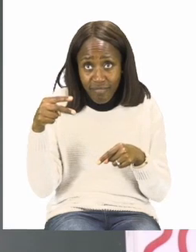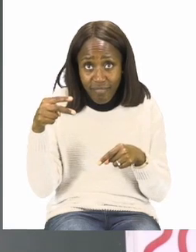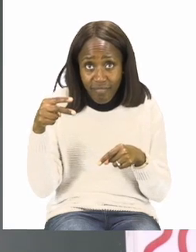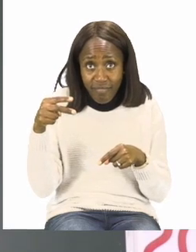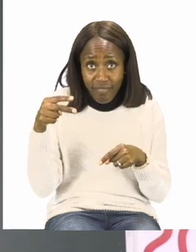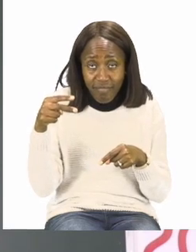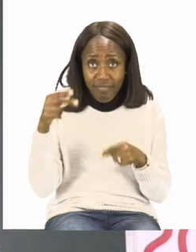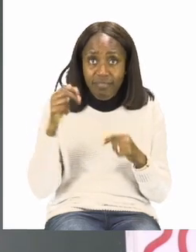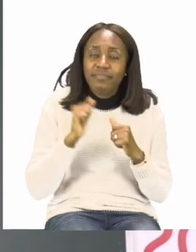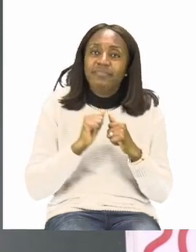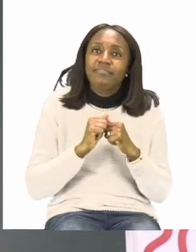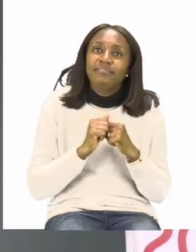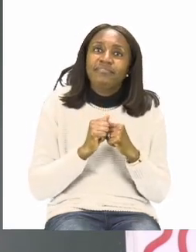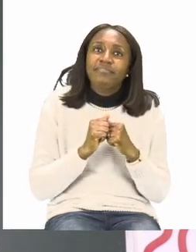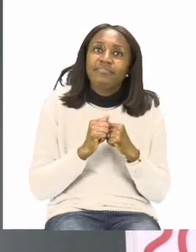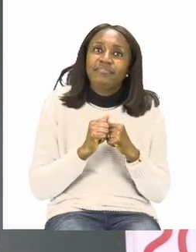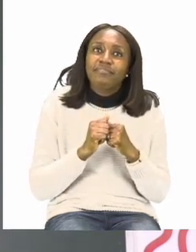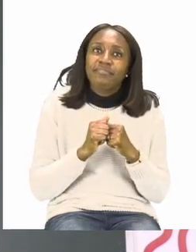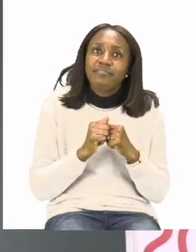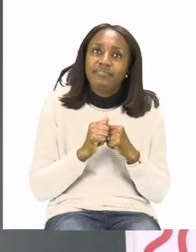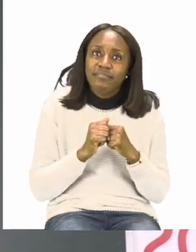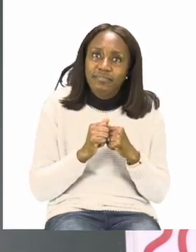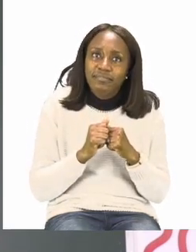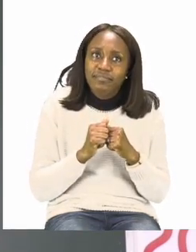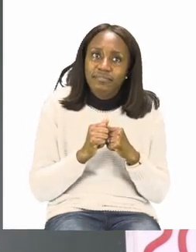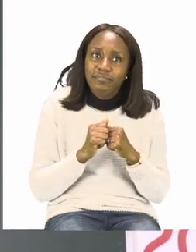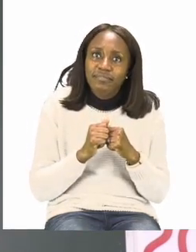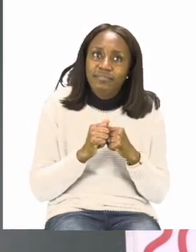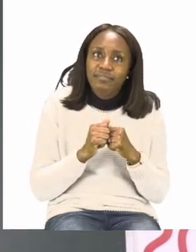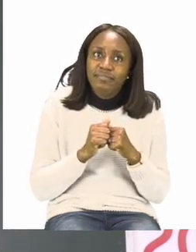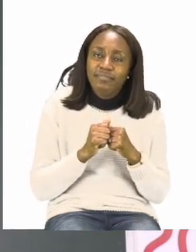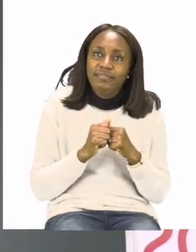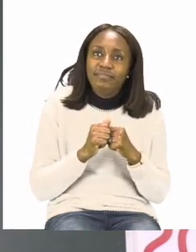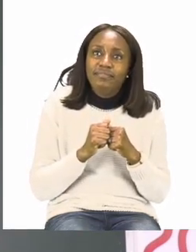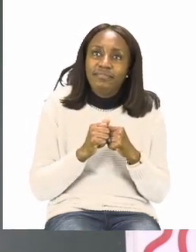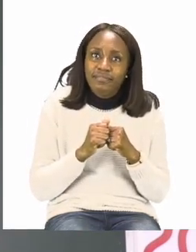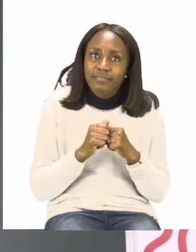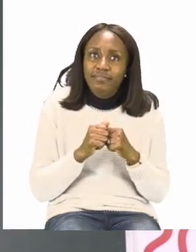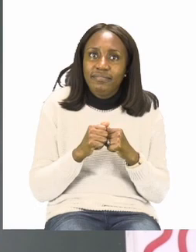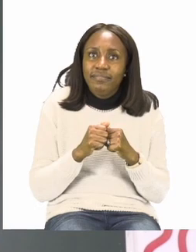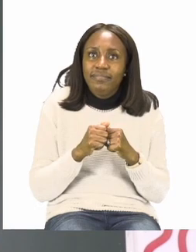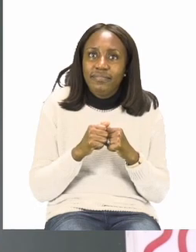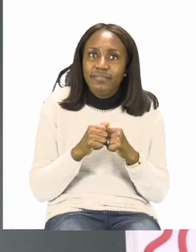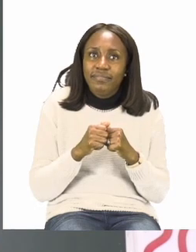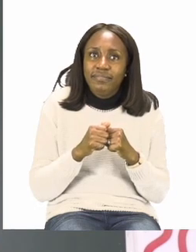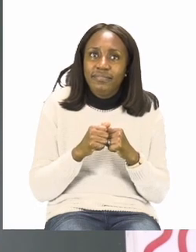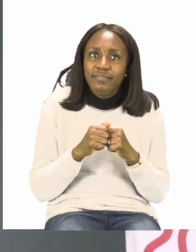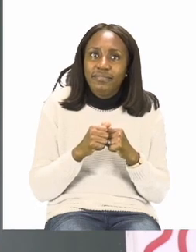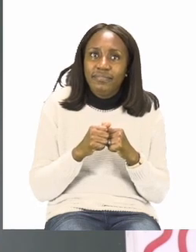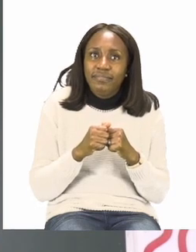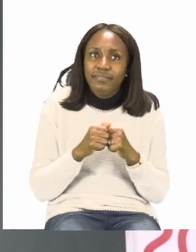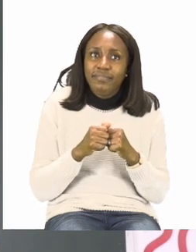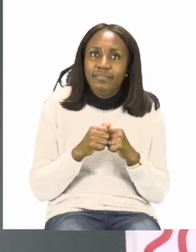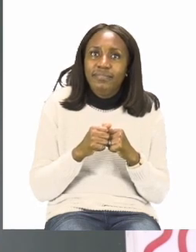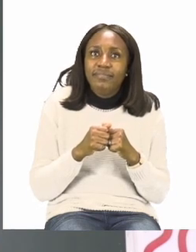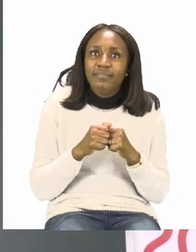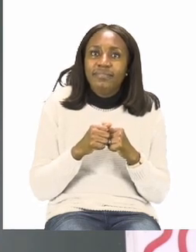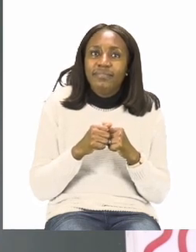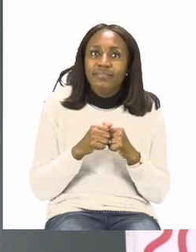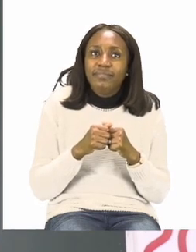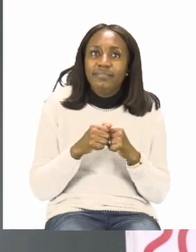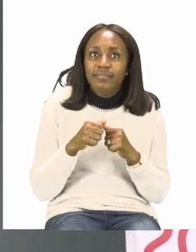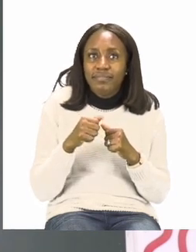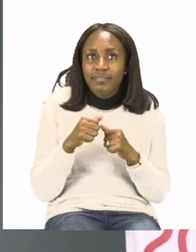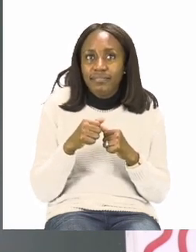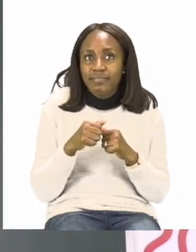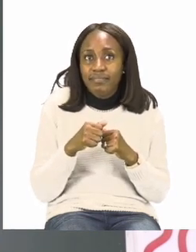say 4 divided by our 2 that has always been there. And then we take